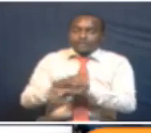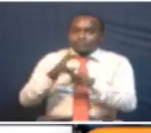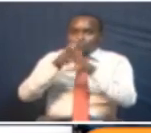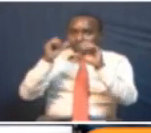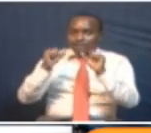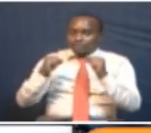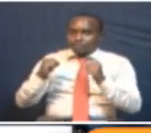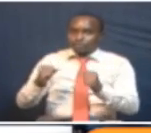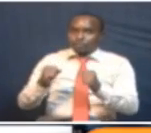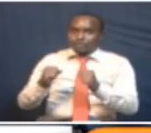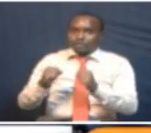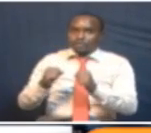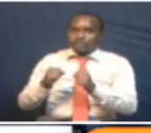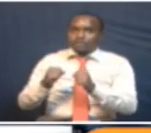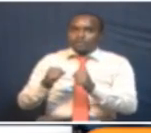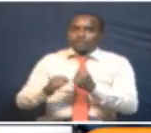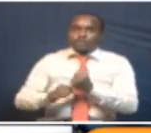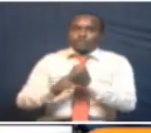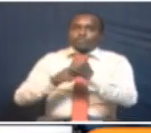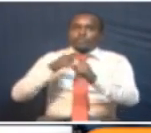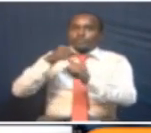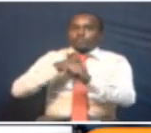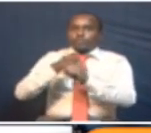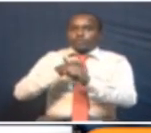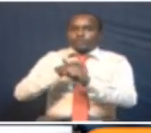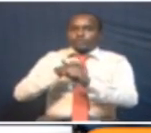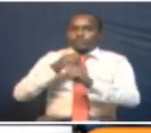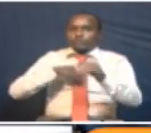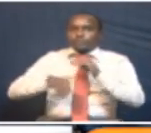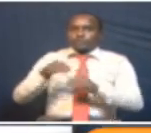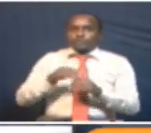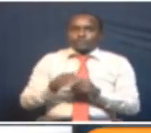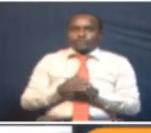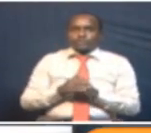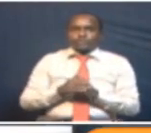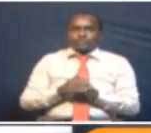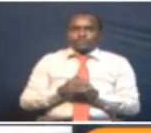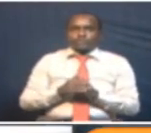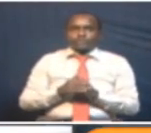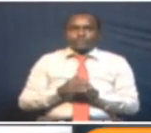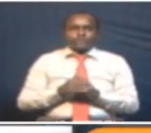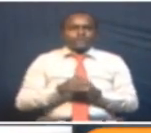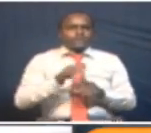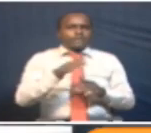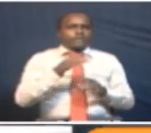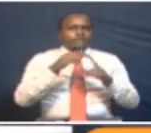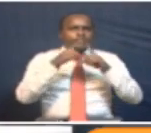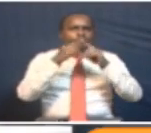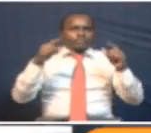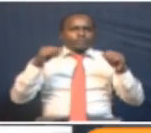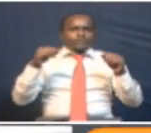to support the war on corruption as he has done. See, so at this quote, time, there's a phrase you used to use quite a bit during the elections, and you said,